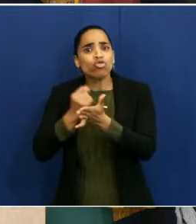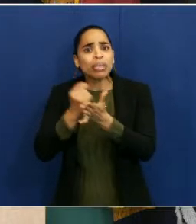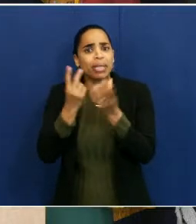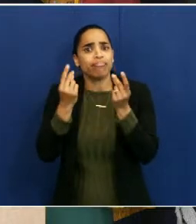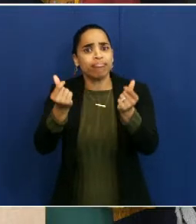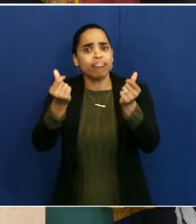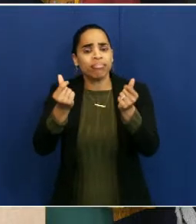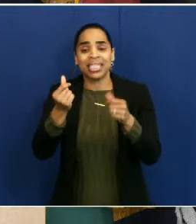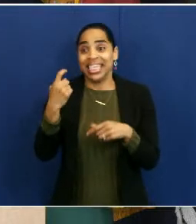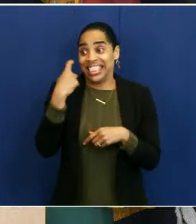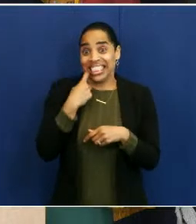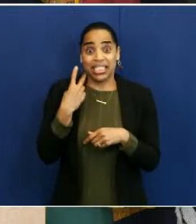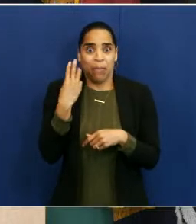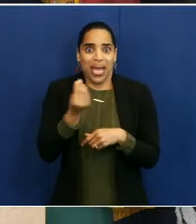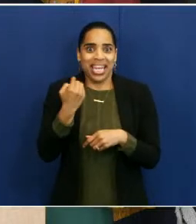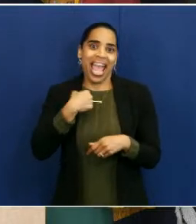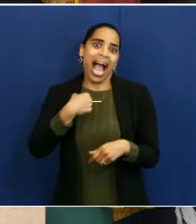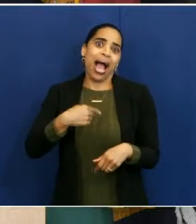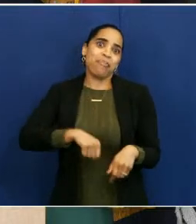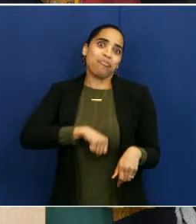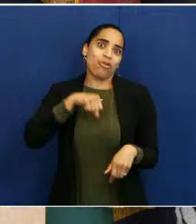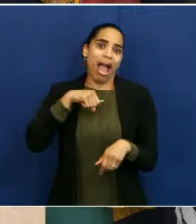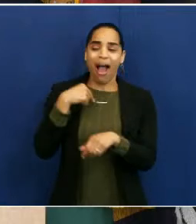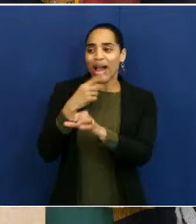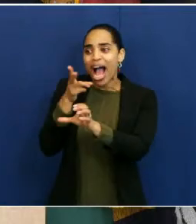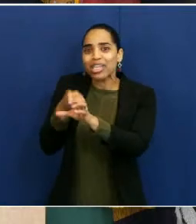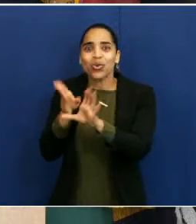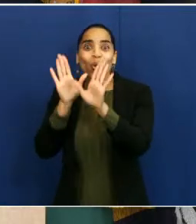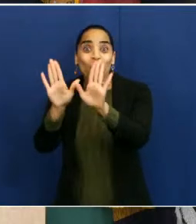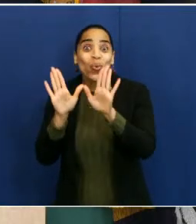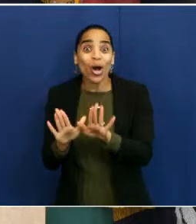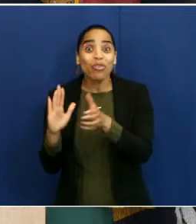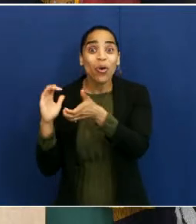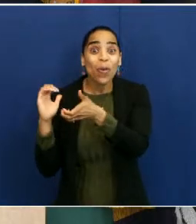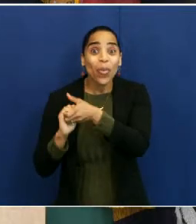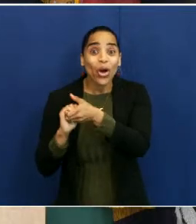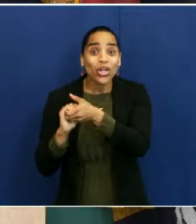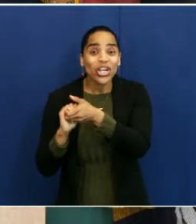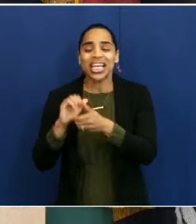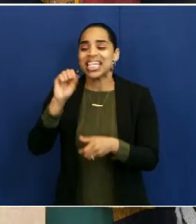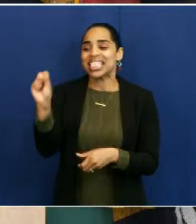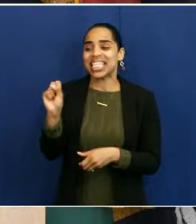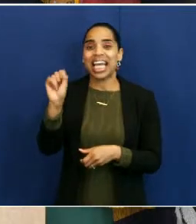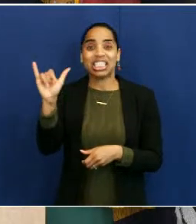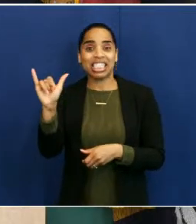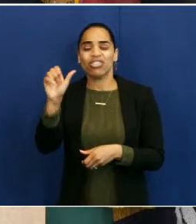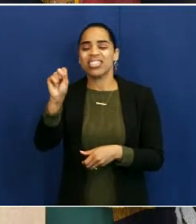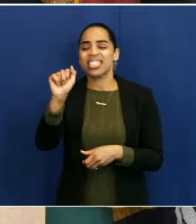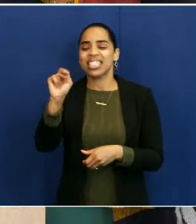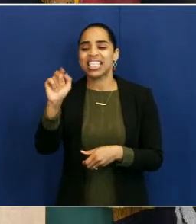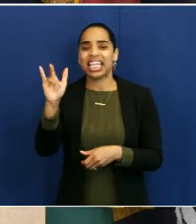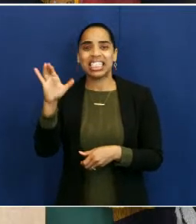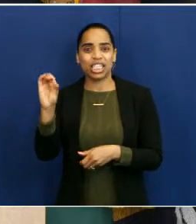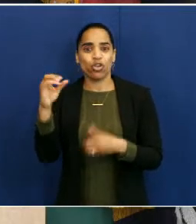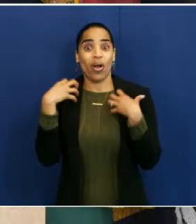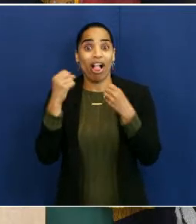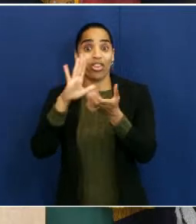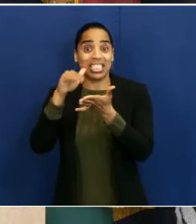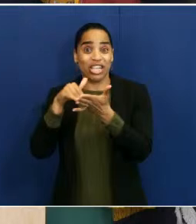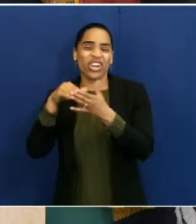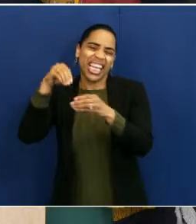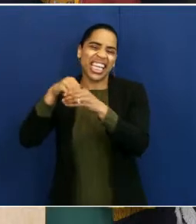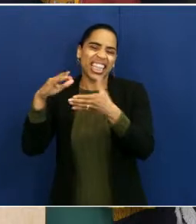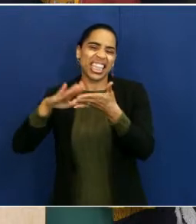on Monday, I was very proud to join our wonderful partners at San Isidro Health Center and the City of Chula Vista to open